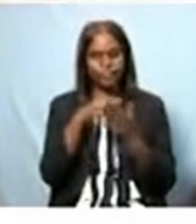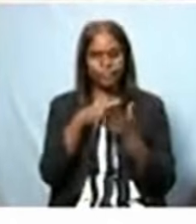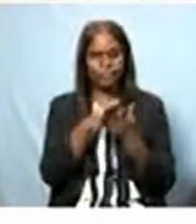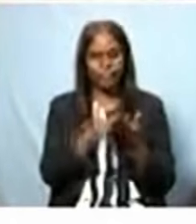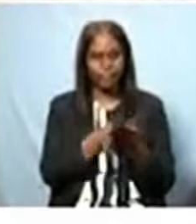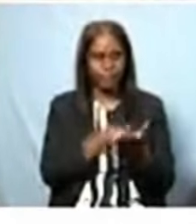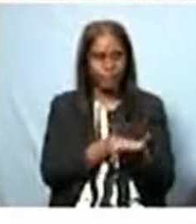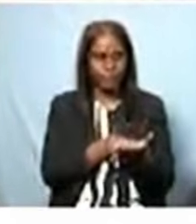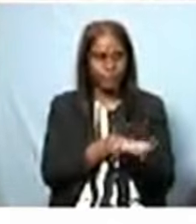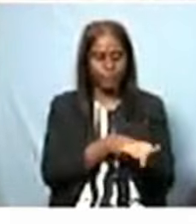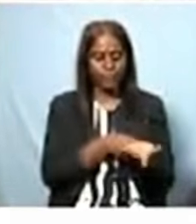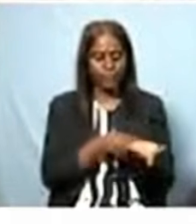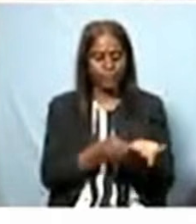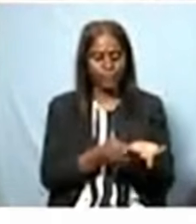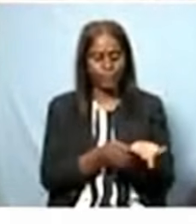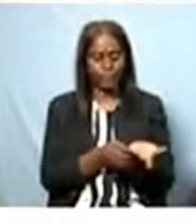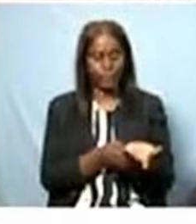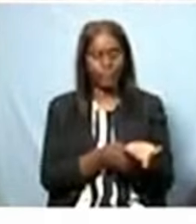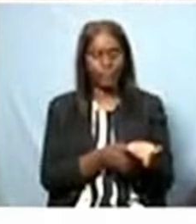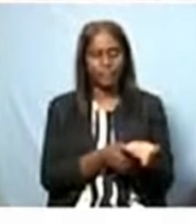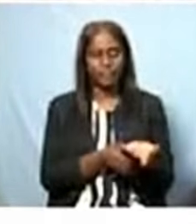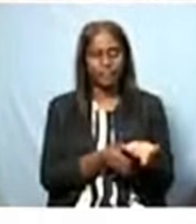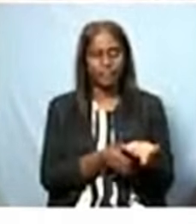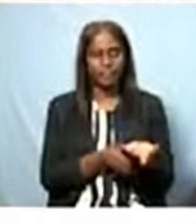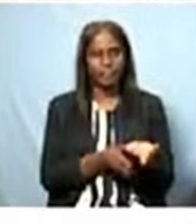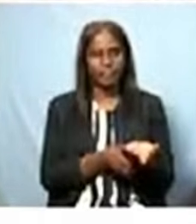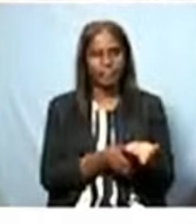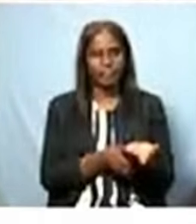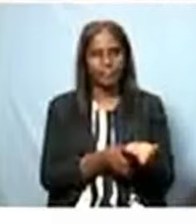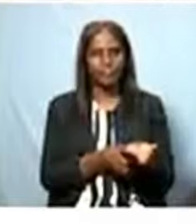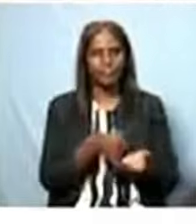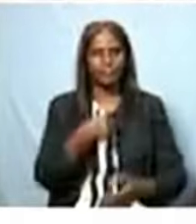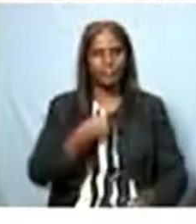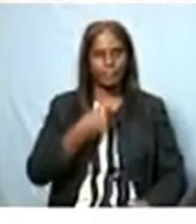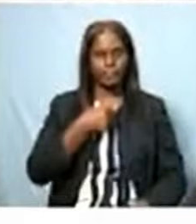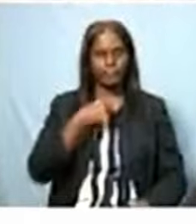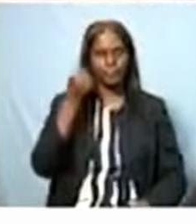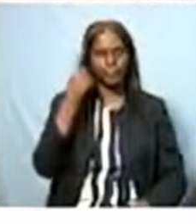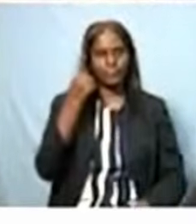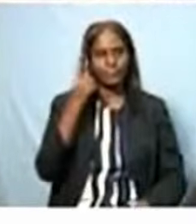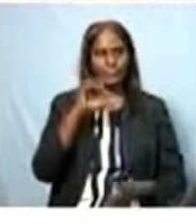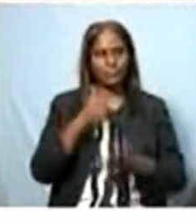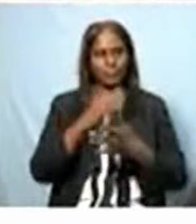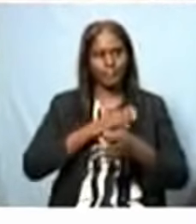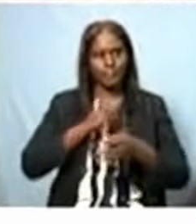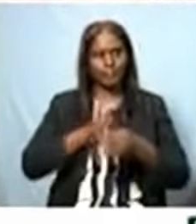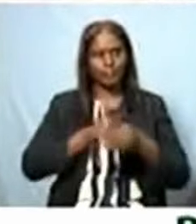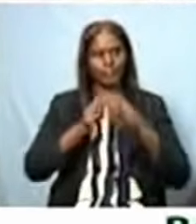examination. I really am at pains to understand how I've run away